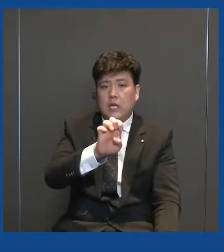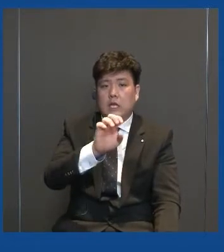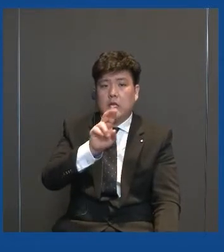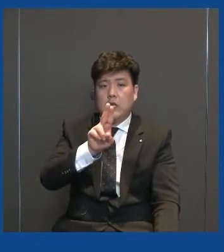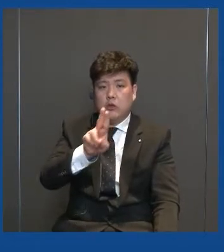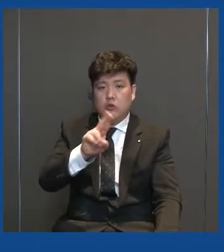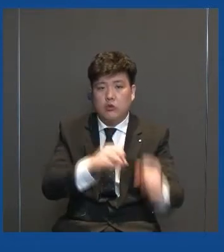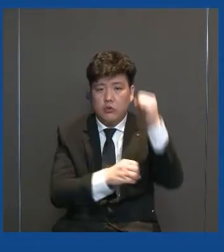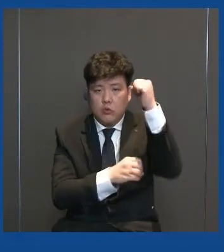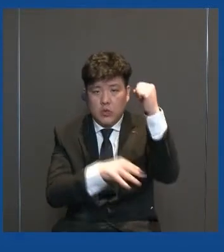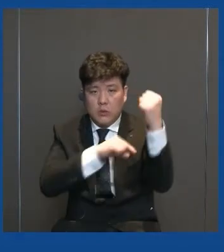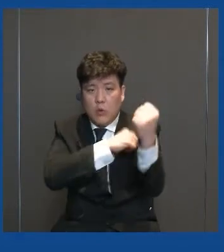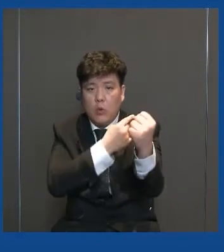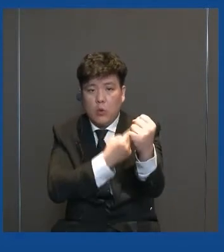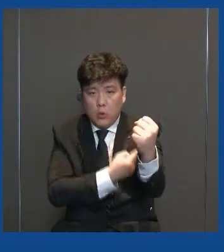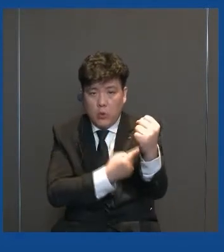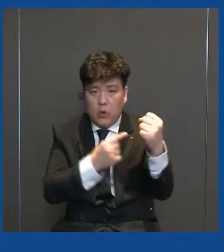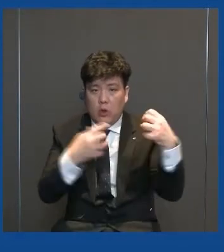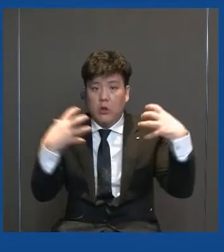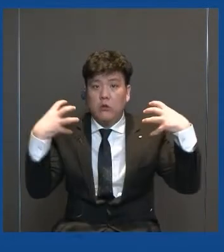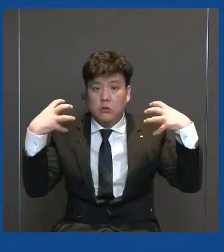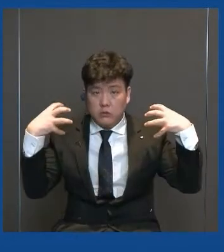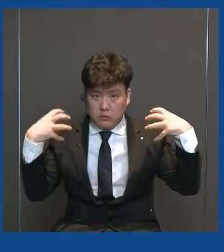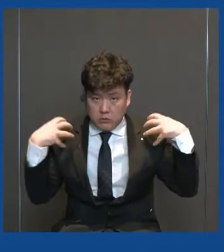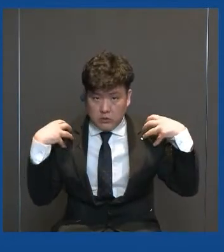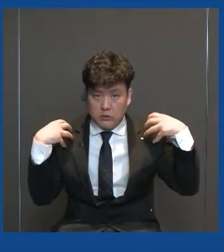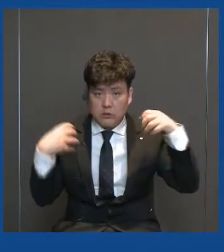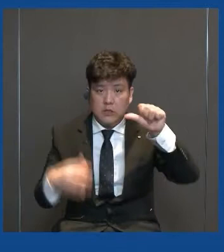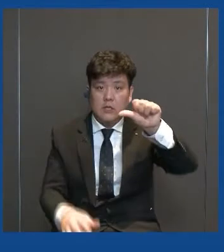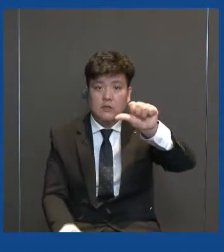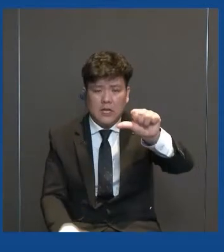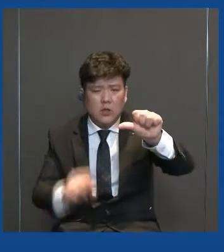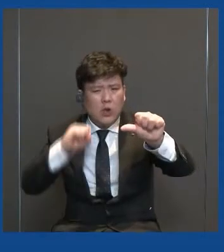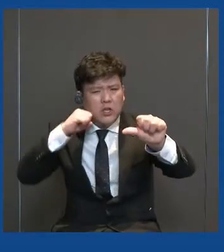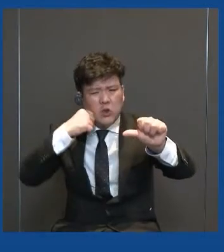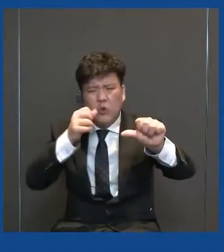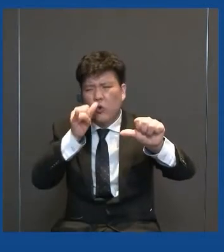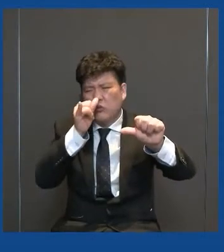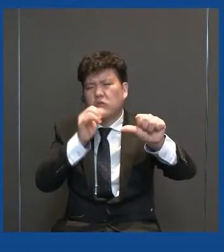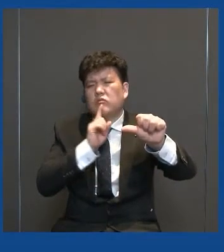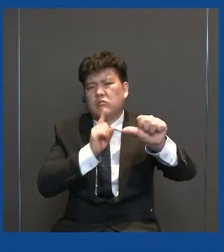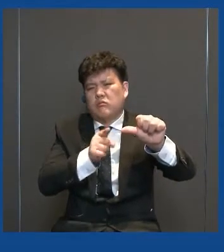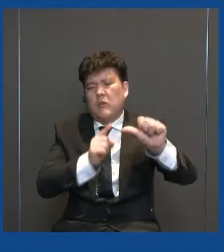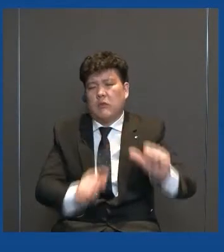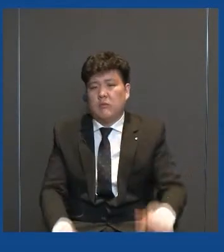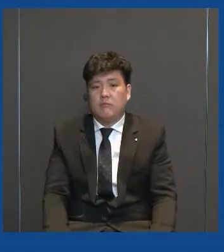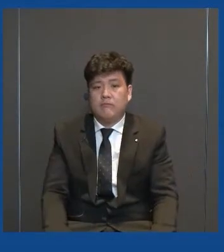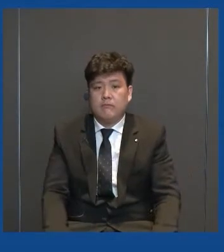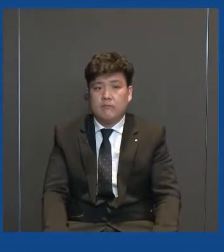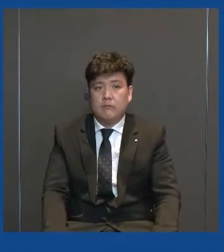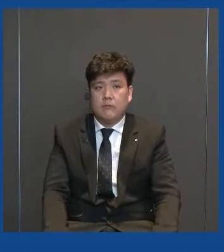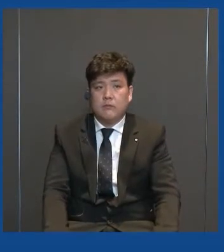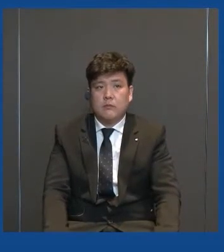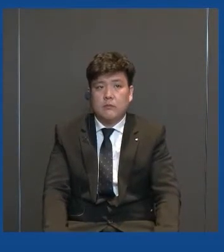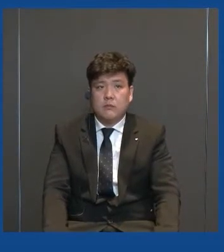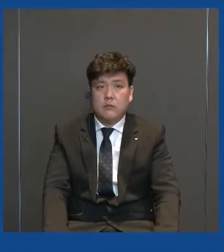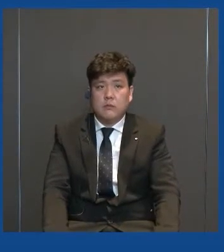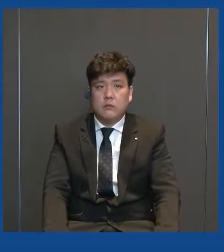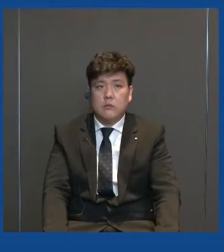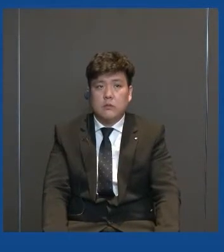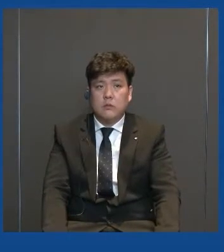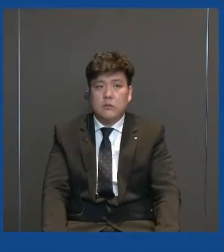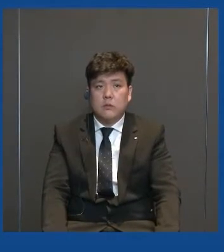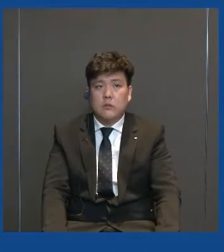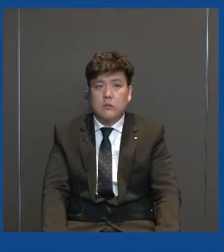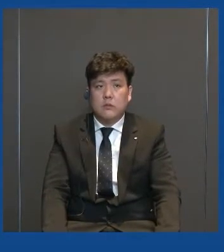challenges facing older persons during the pandemic in the EU, and those are the ones that you see on this slide. And I